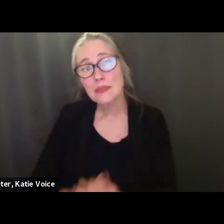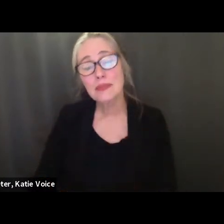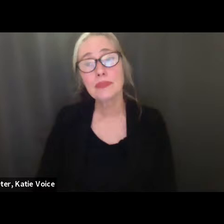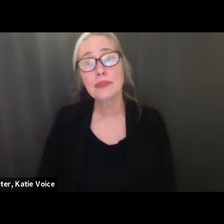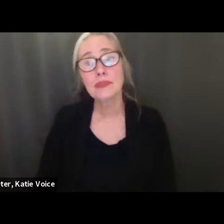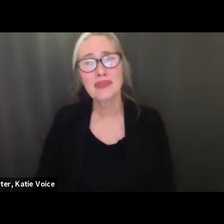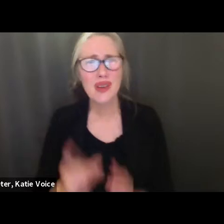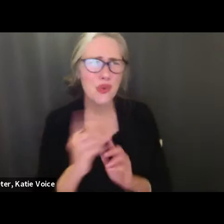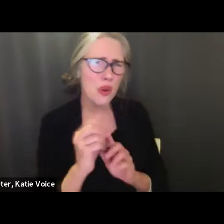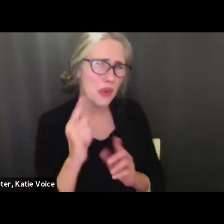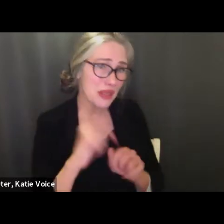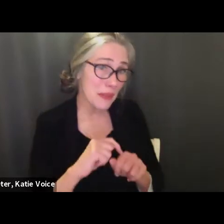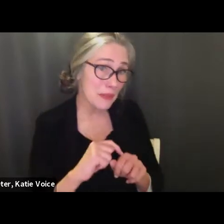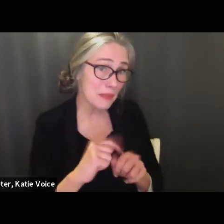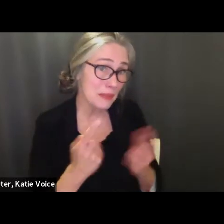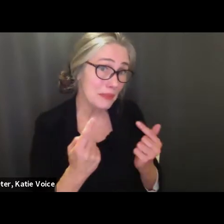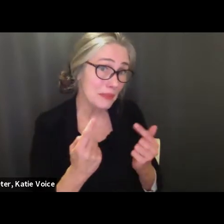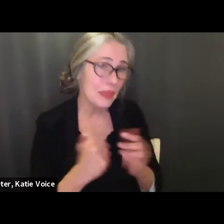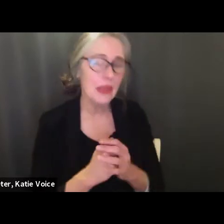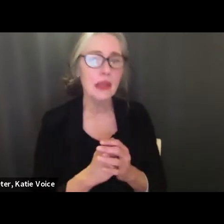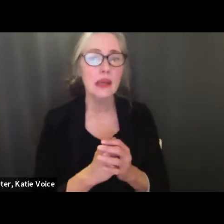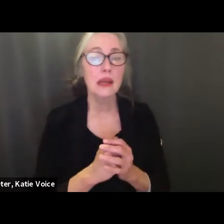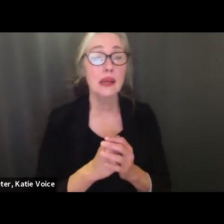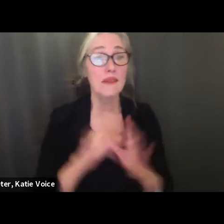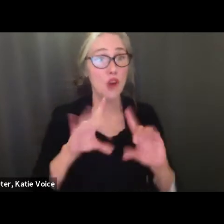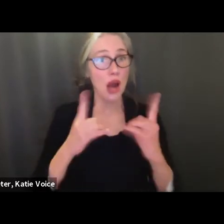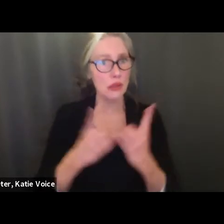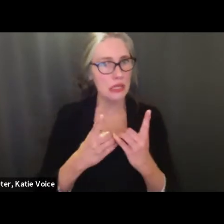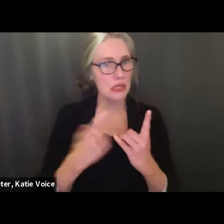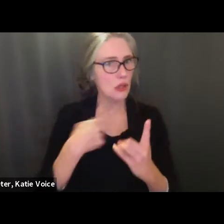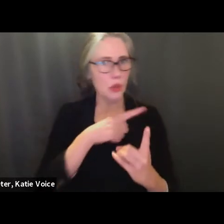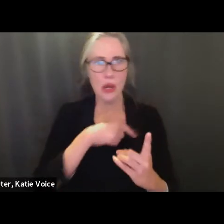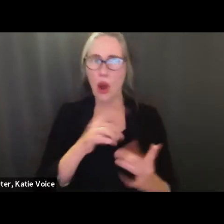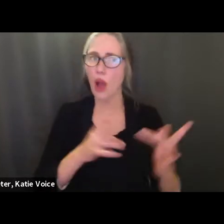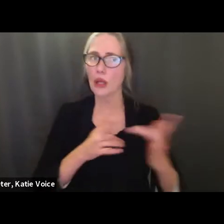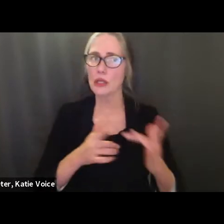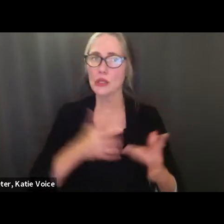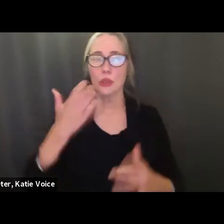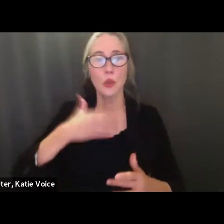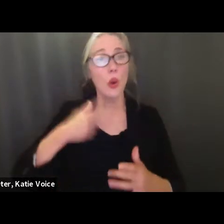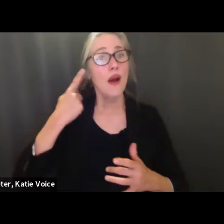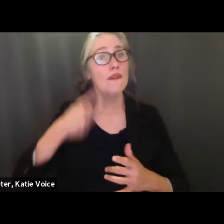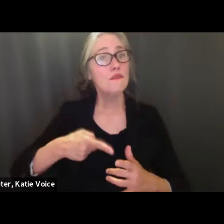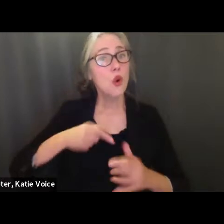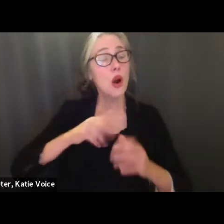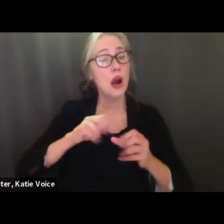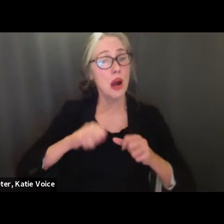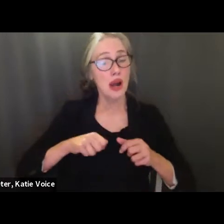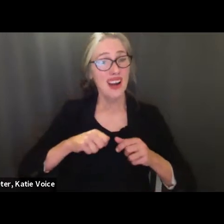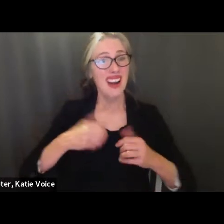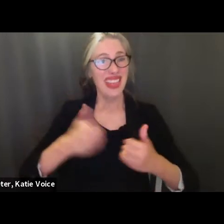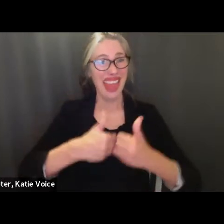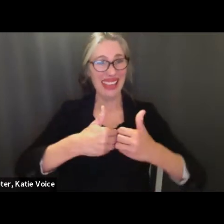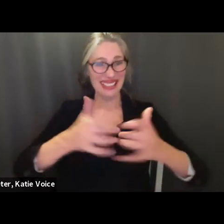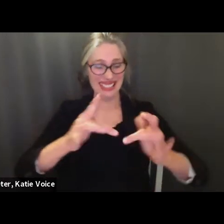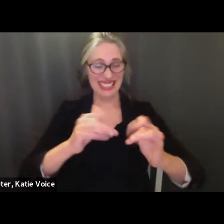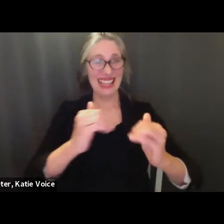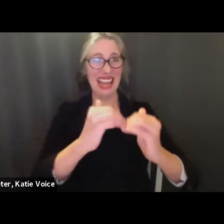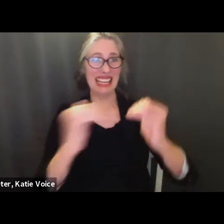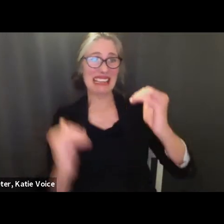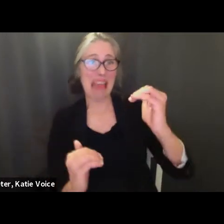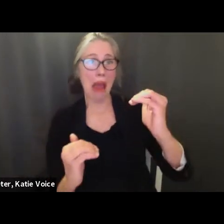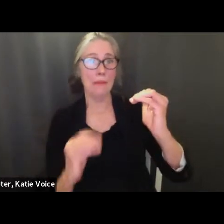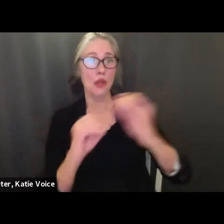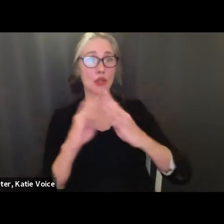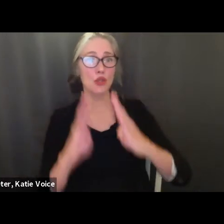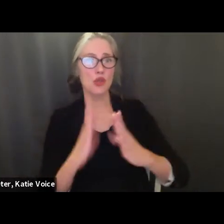more time. So in our district, we're all concerned about the opportunity gap for certain students, certain